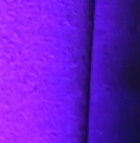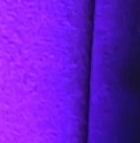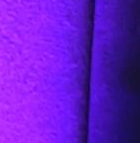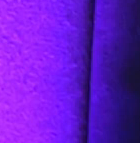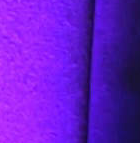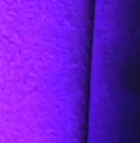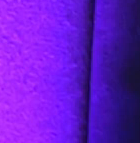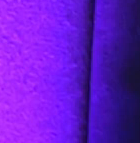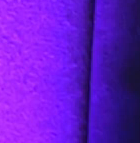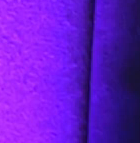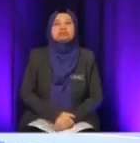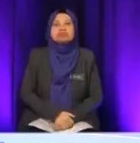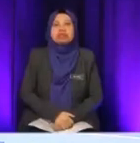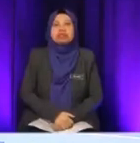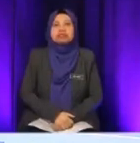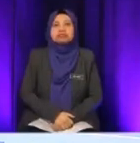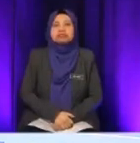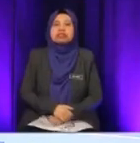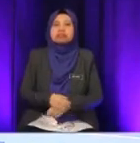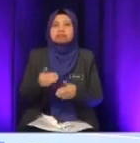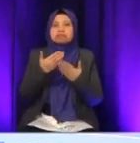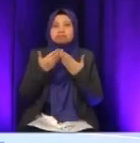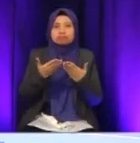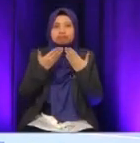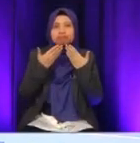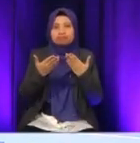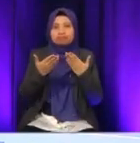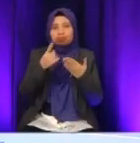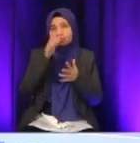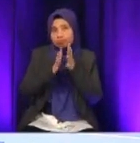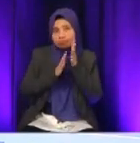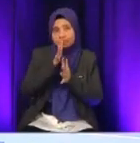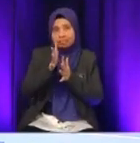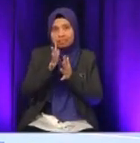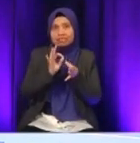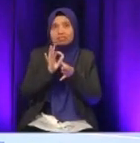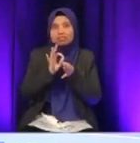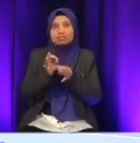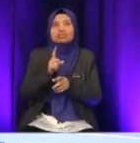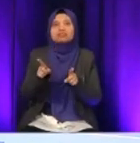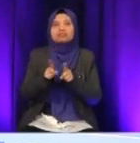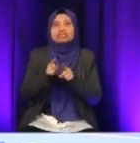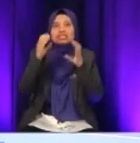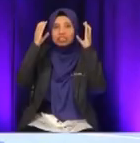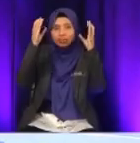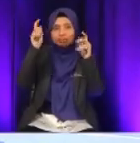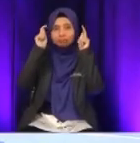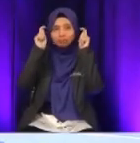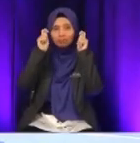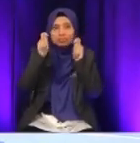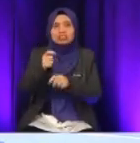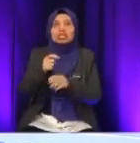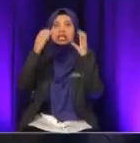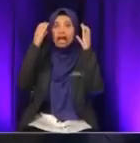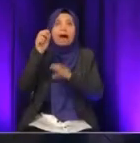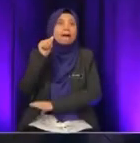Lumpur. All right, and thank you so much for joining us, our lovely interpreter. And let's say hi to our teacher. Hello, teacher. We have teacher